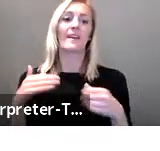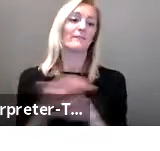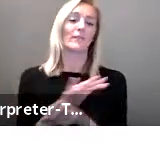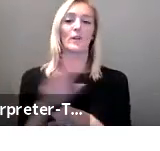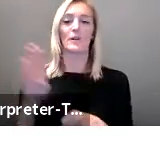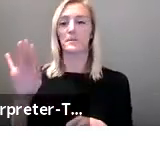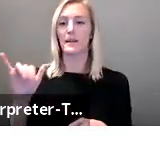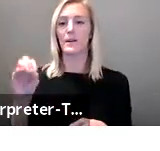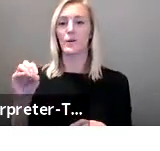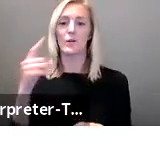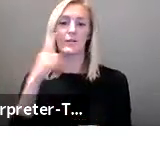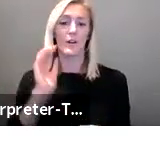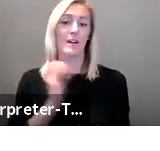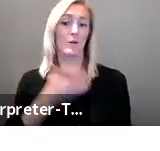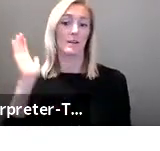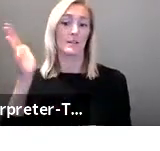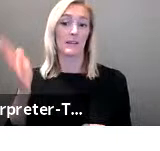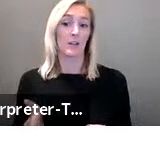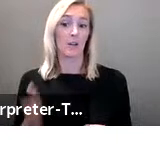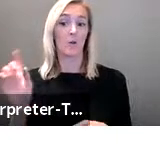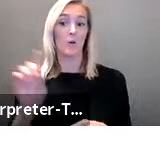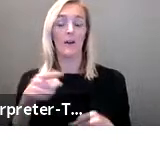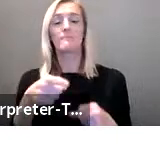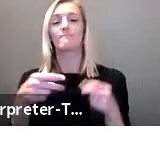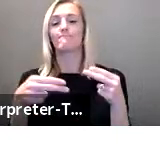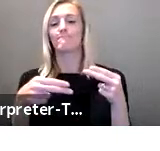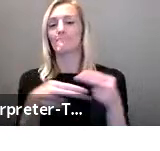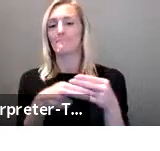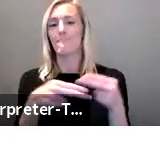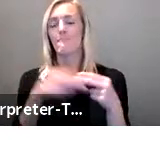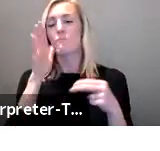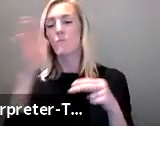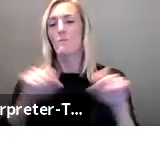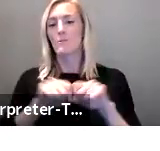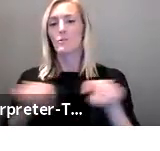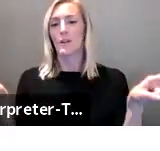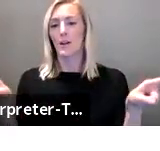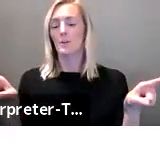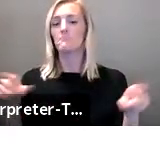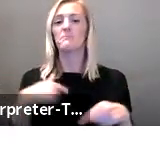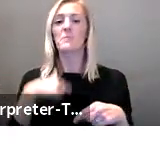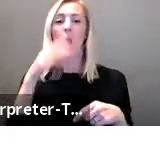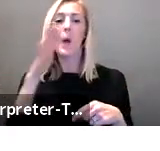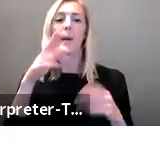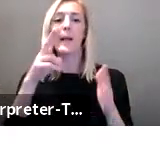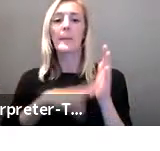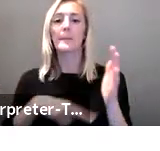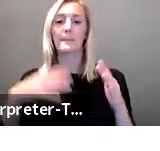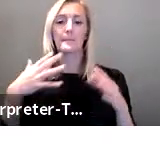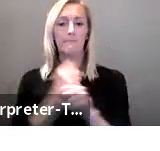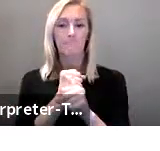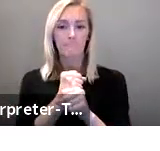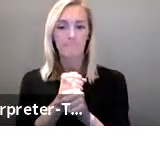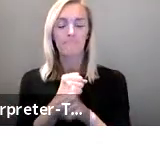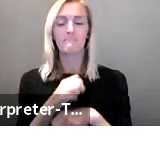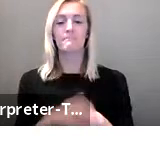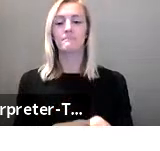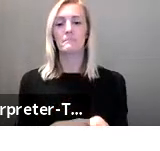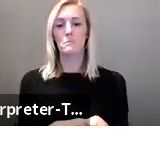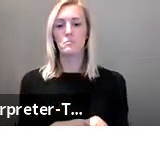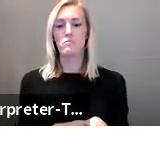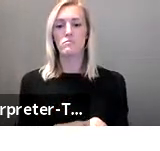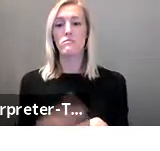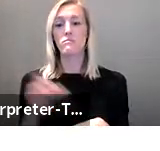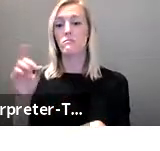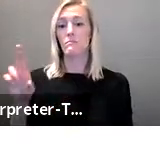speakers in the slide deck that will be shared out. So I'm going to read an abridged version, and I will just say that